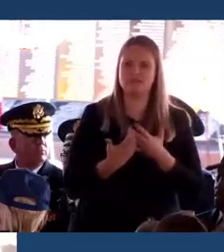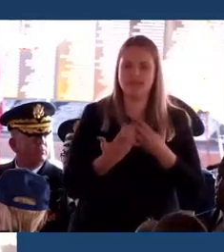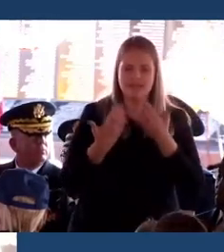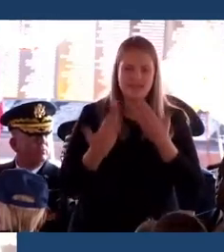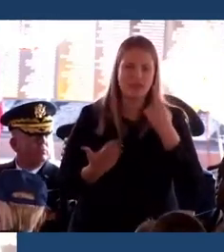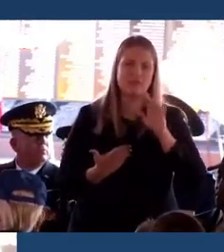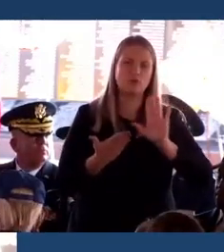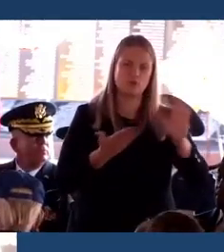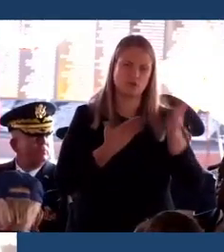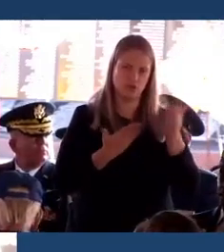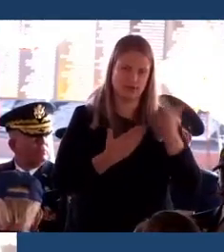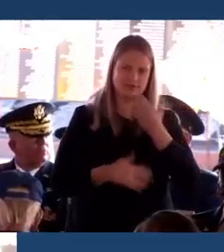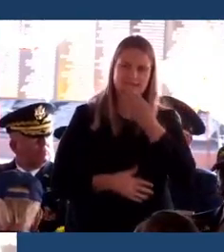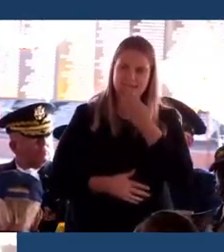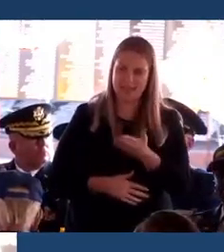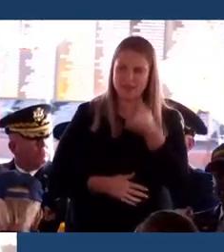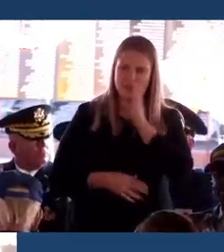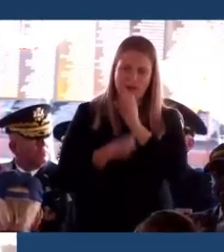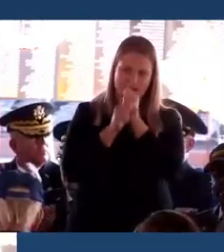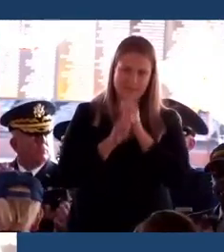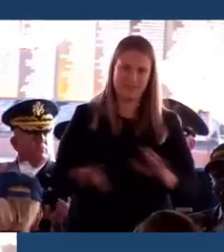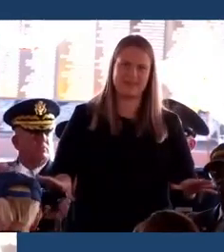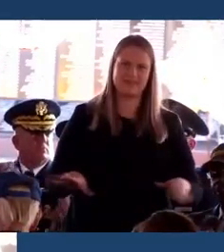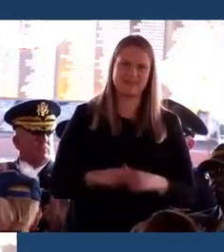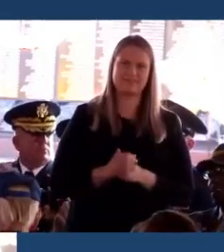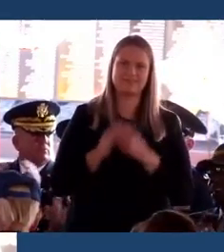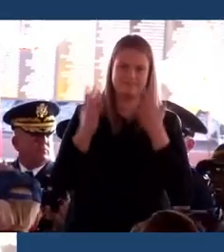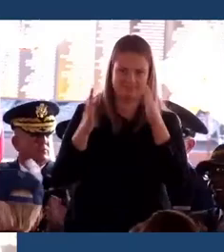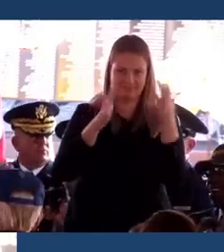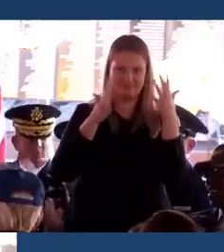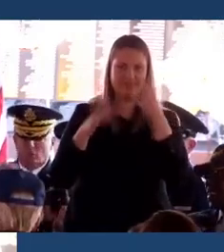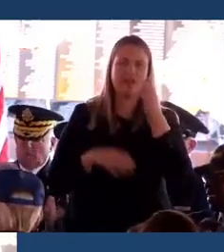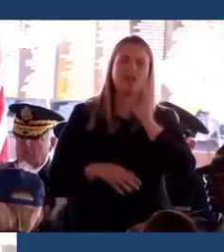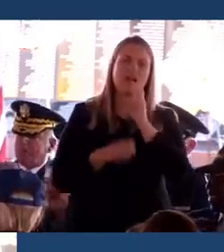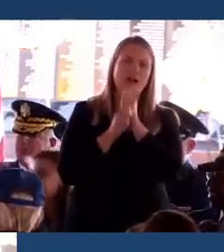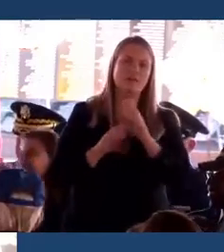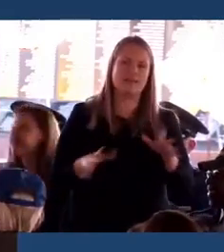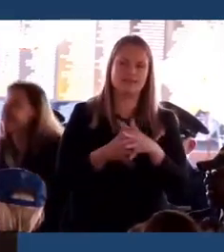service. Thank you so much. God bless. And God bless America.